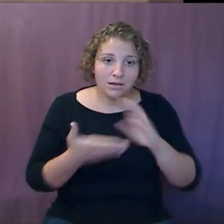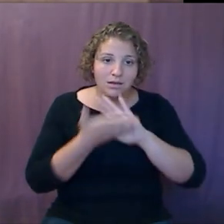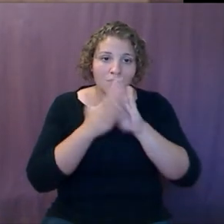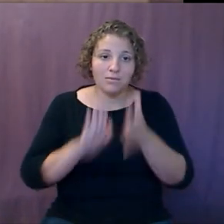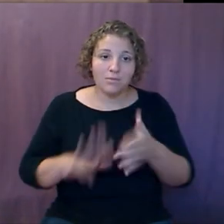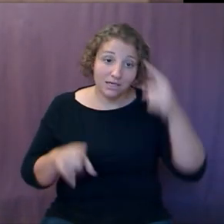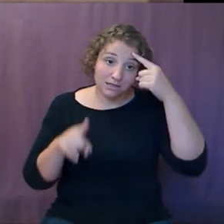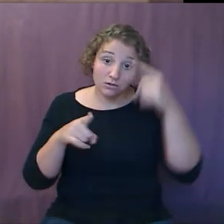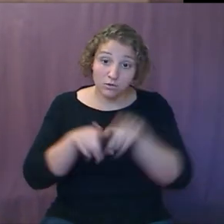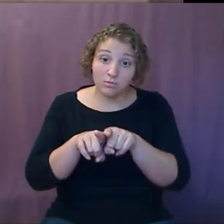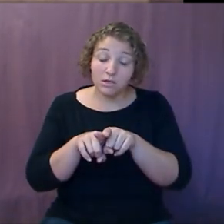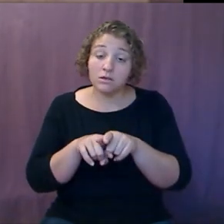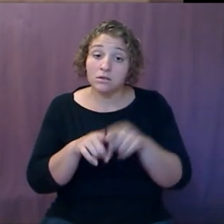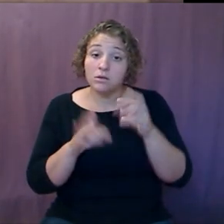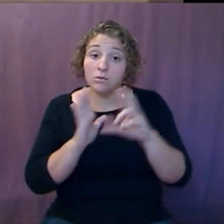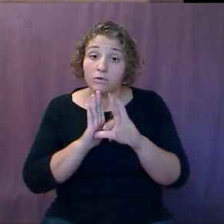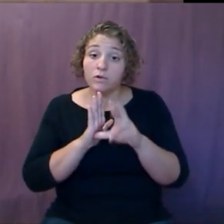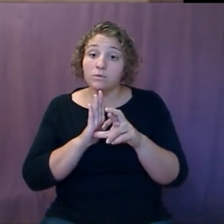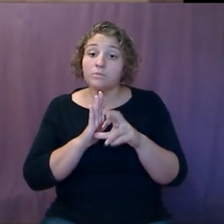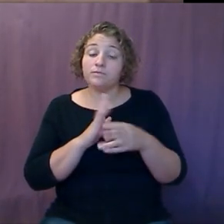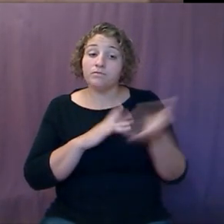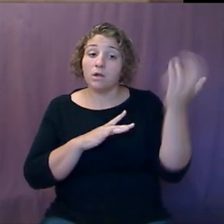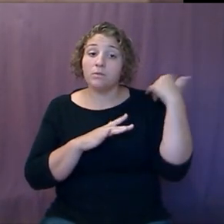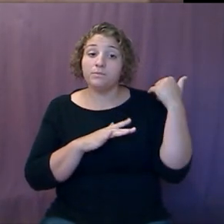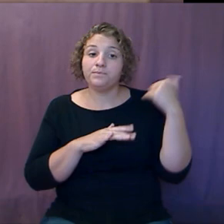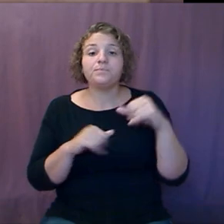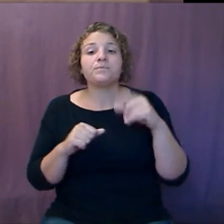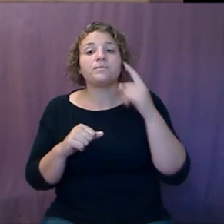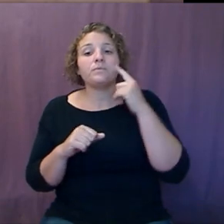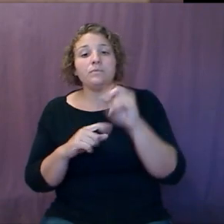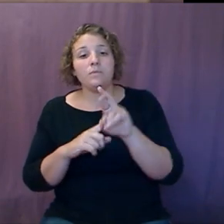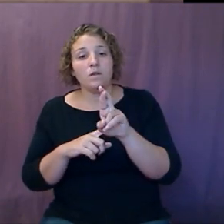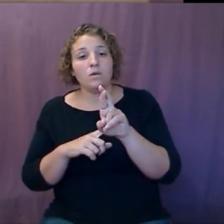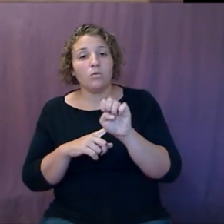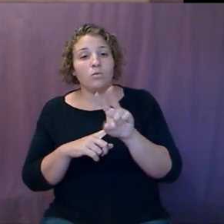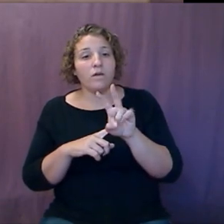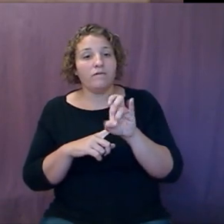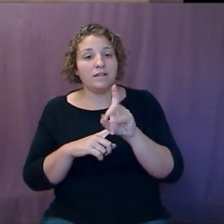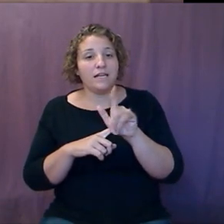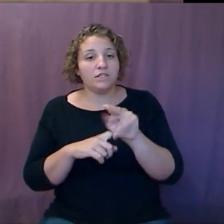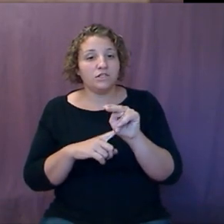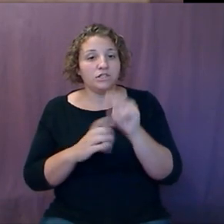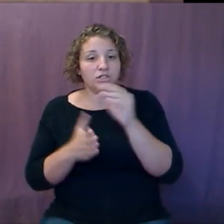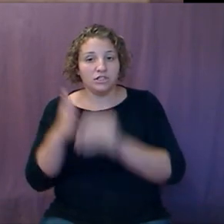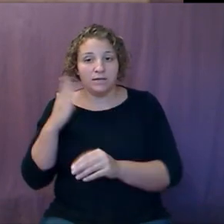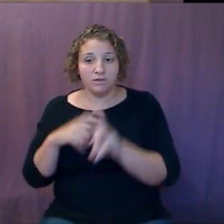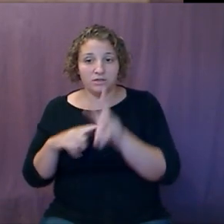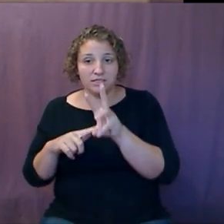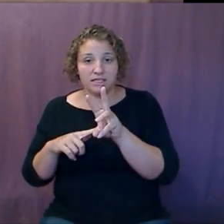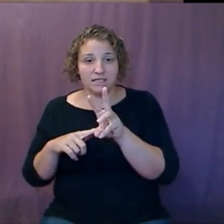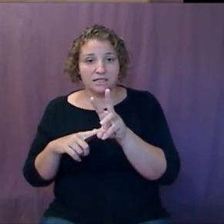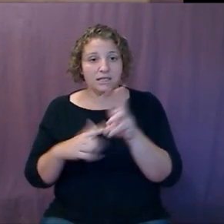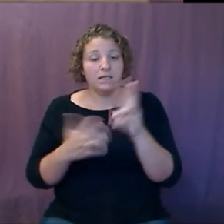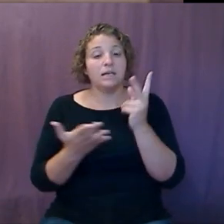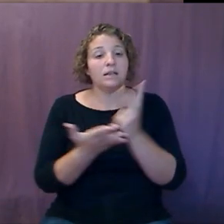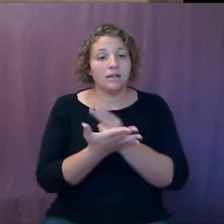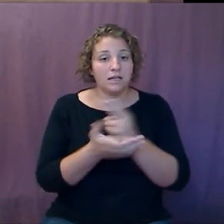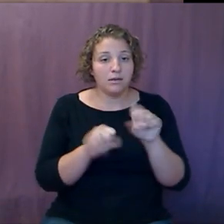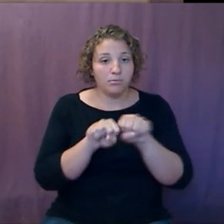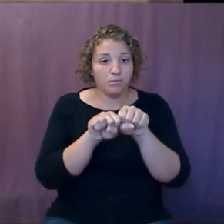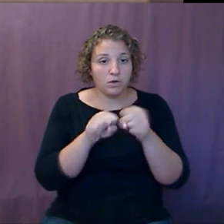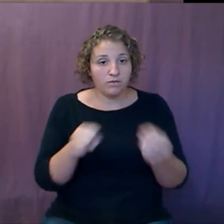review because it's been a while in revelation chapter 6 the lamb broke the first seal and when he broke the